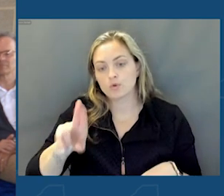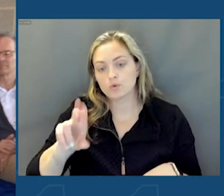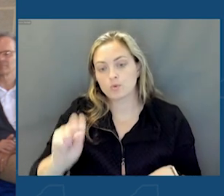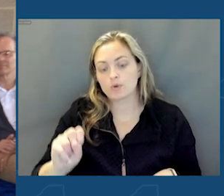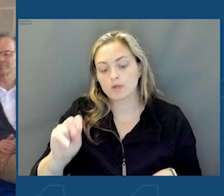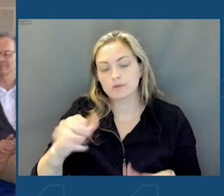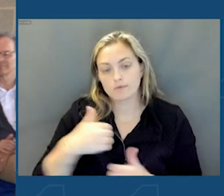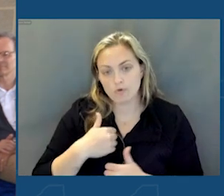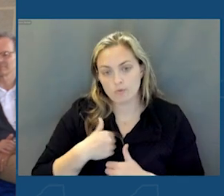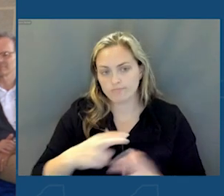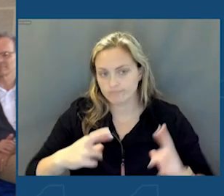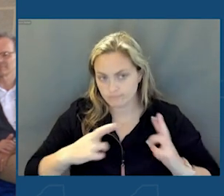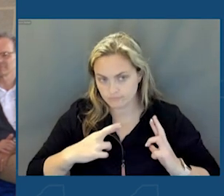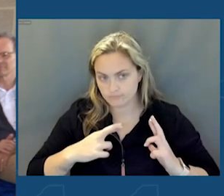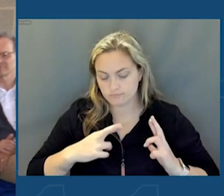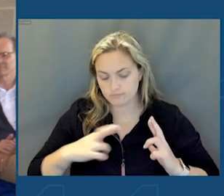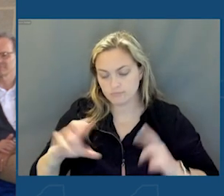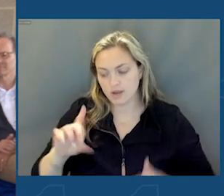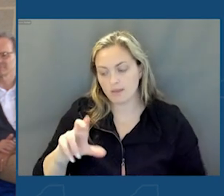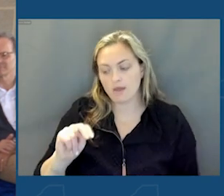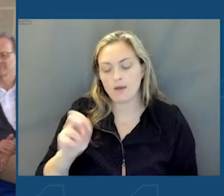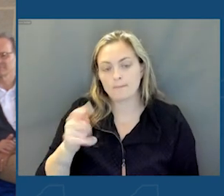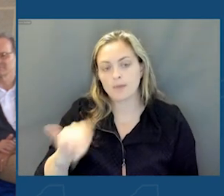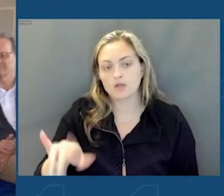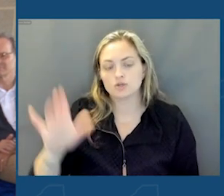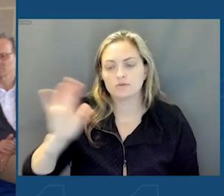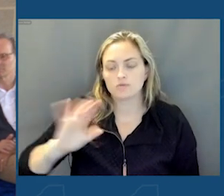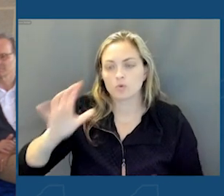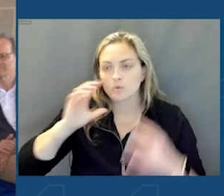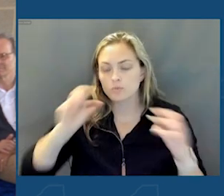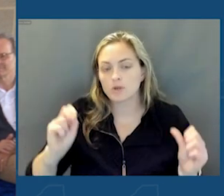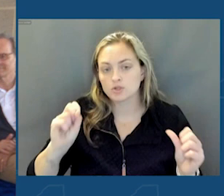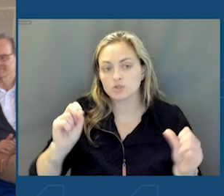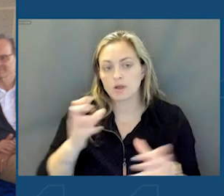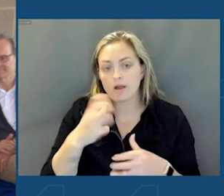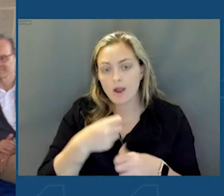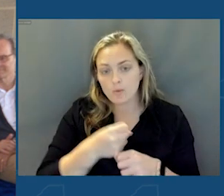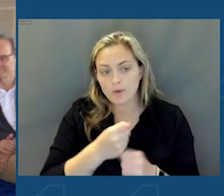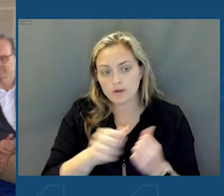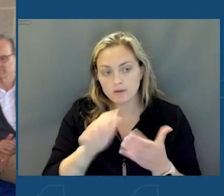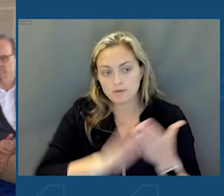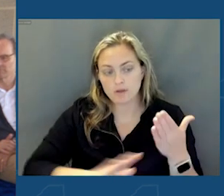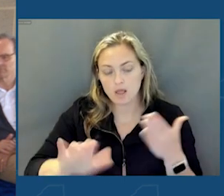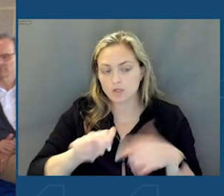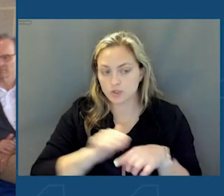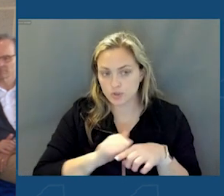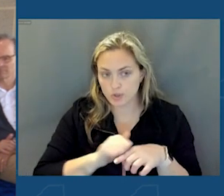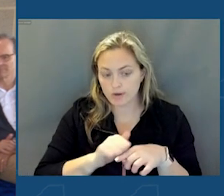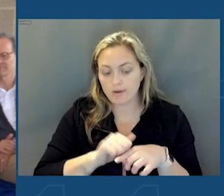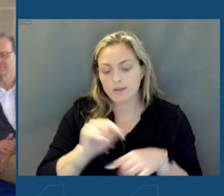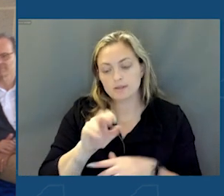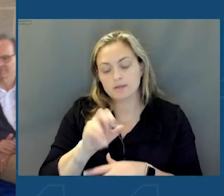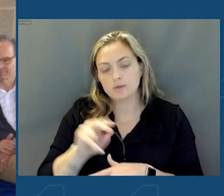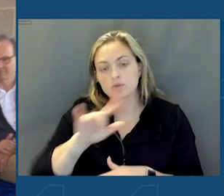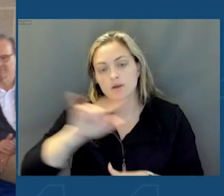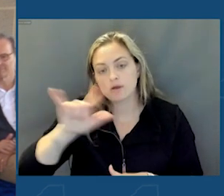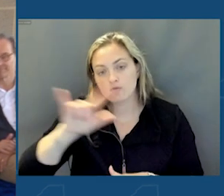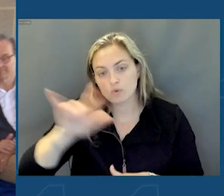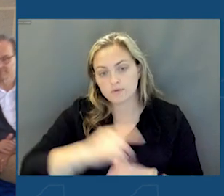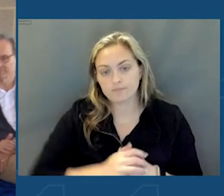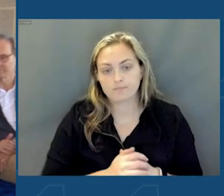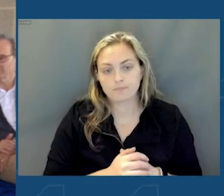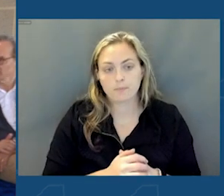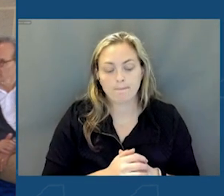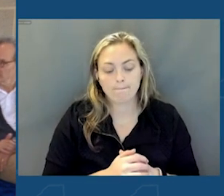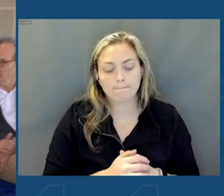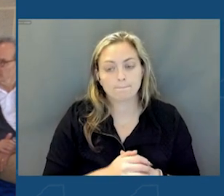Padgett, former president of New York Chiropractic College, who trained at the Sampson Air Force Base. Mitch